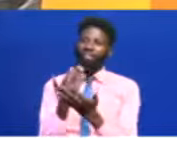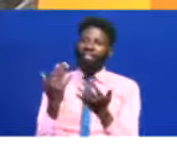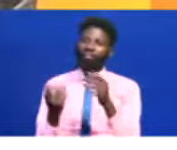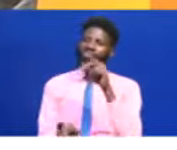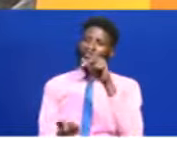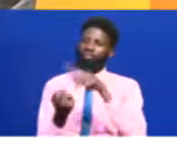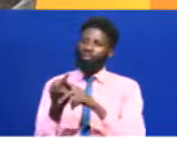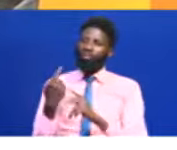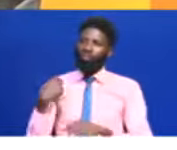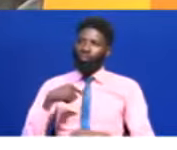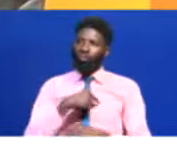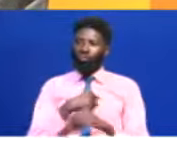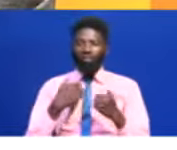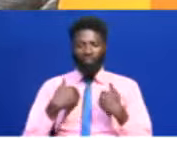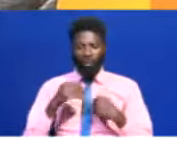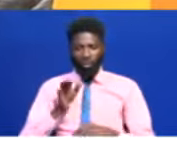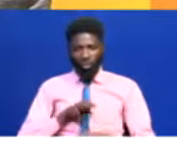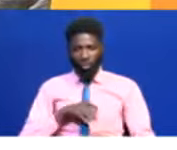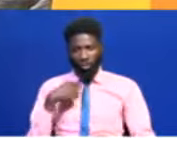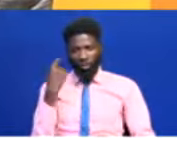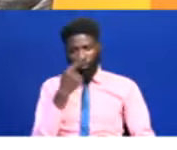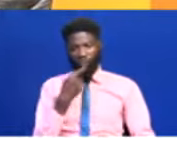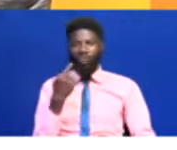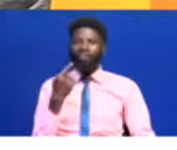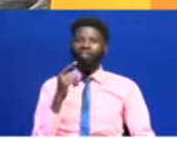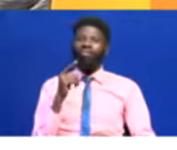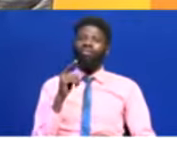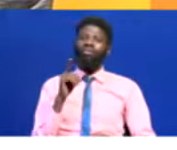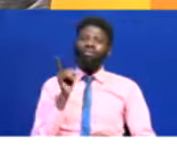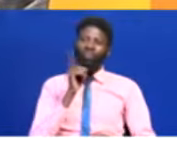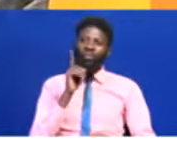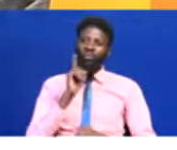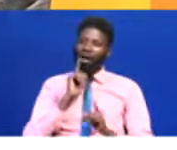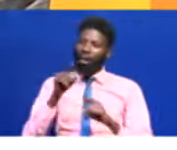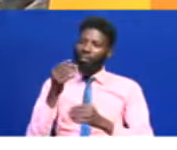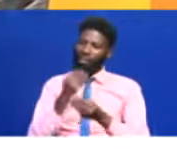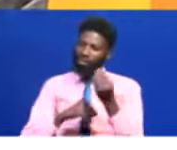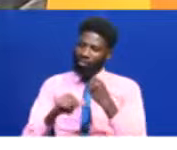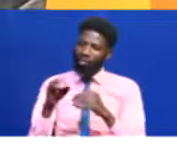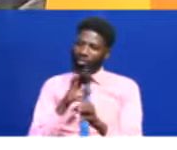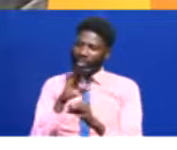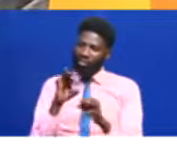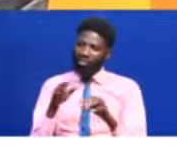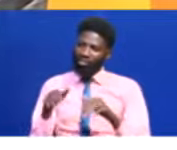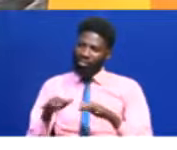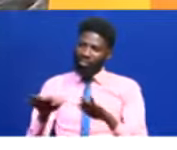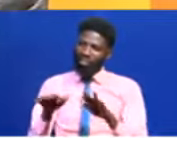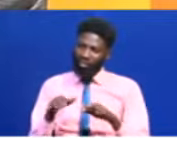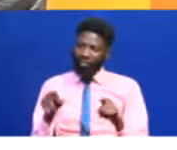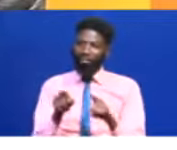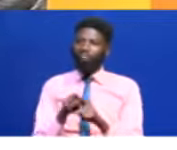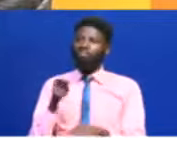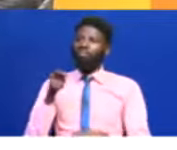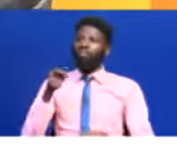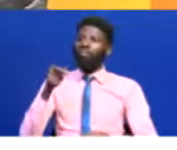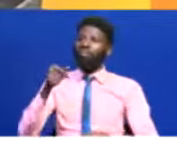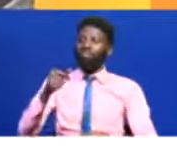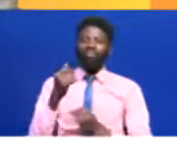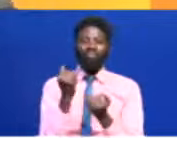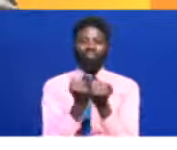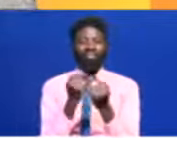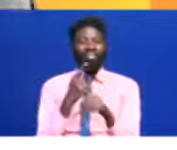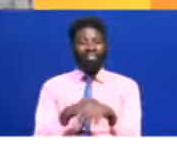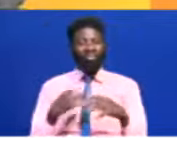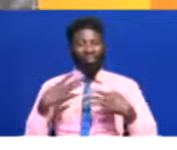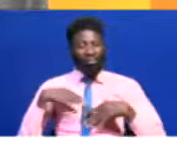We have the mama who comes every day to give tea and chapati, and then she's paid on Saturday when, you